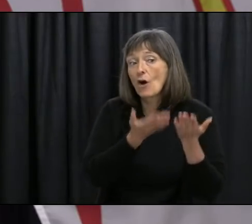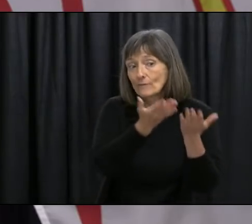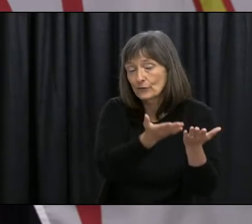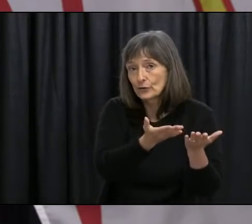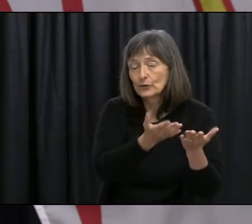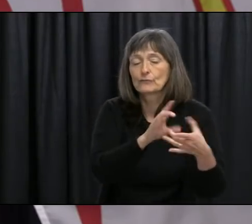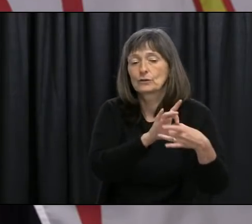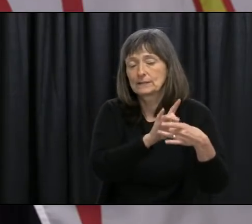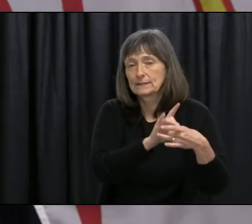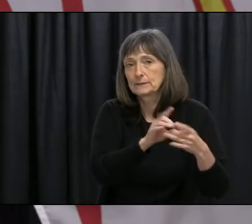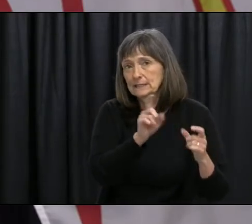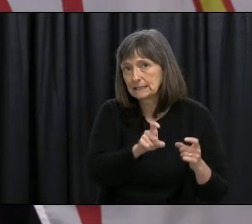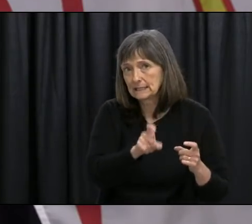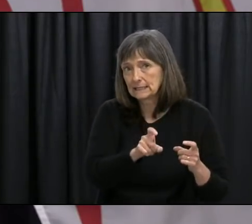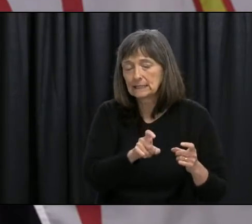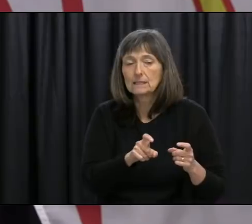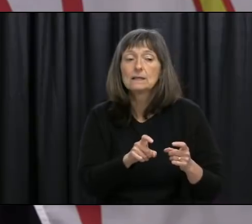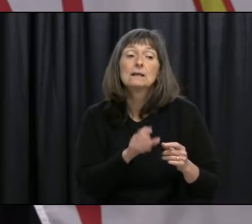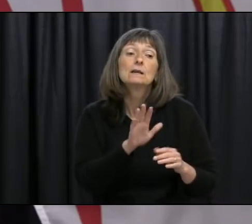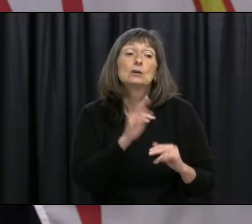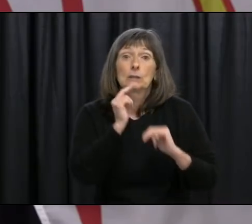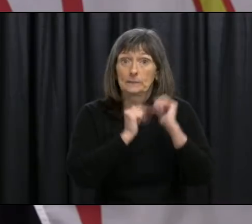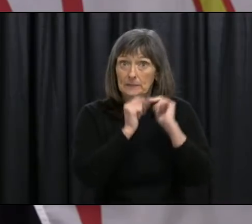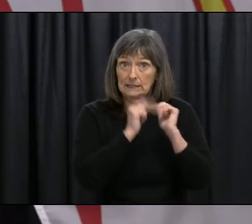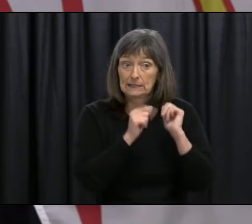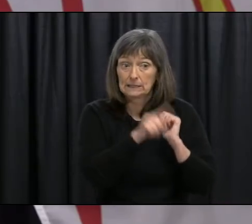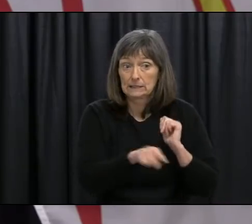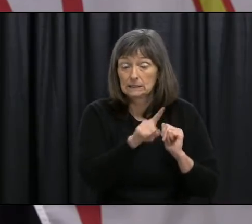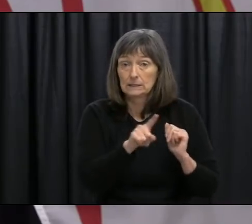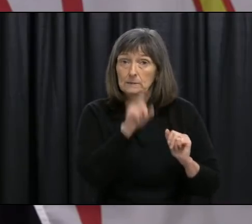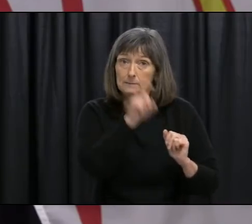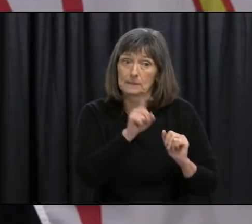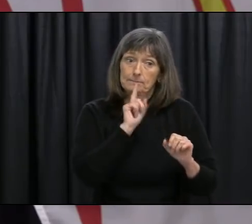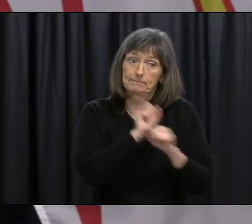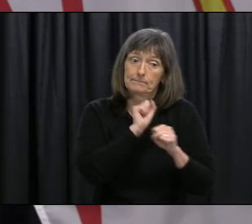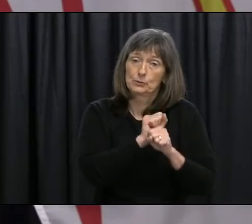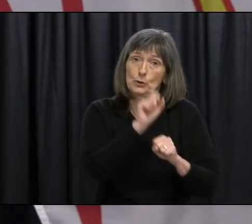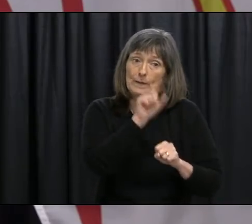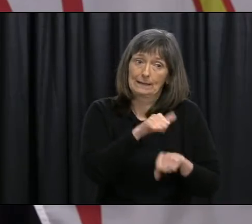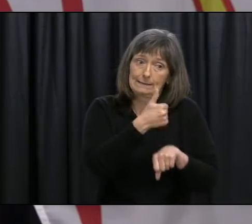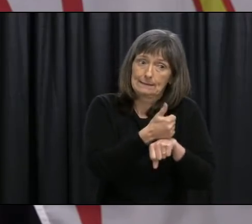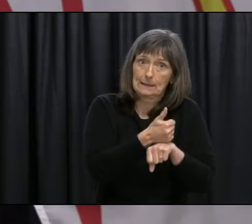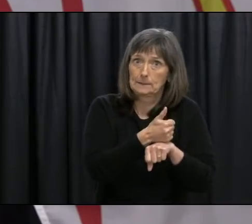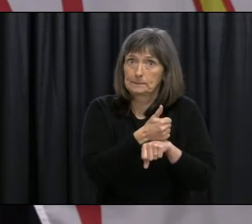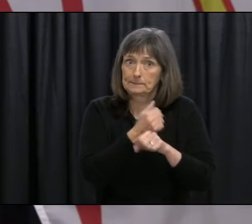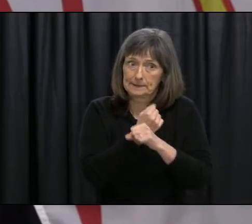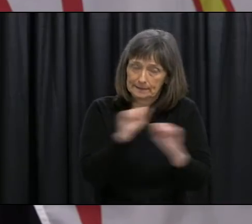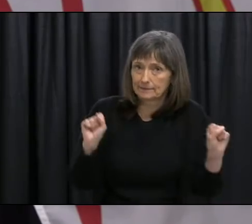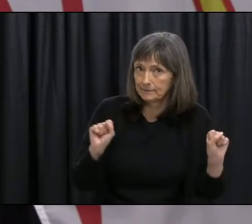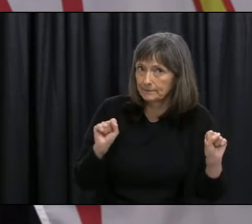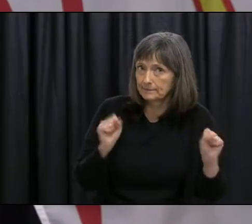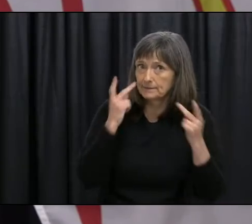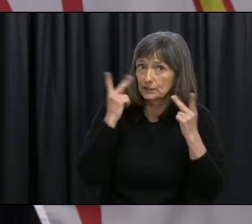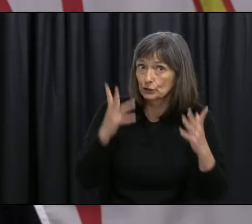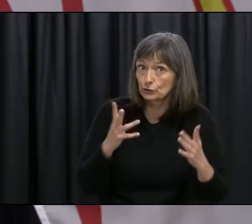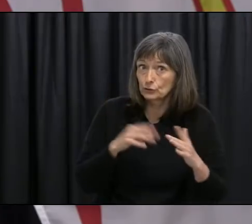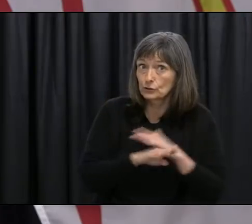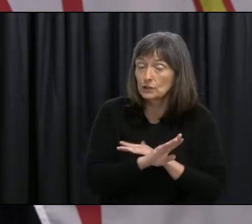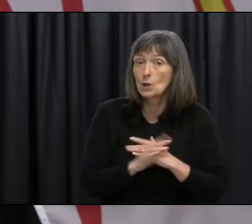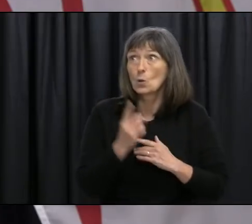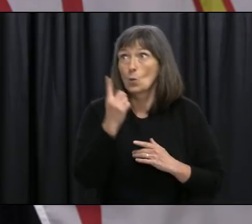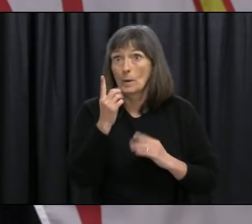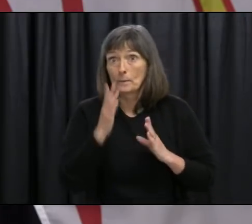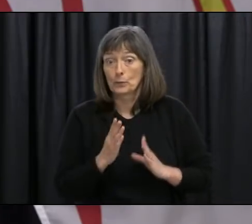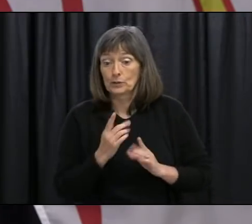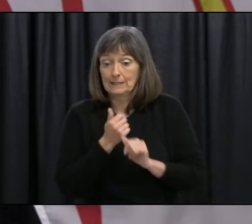the facilities themselves have to be able to make sure that they're able to implement these things safely. So I think starting with one